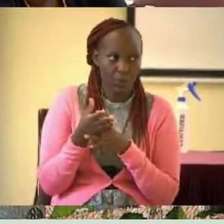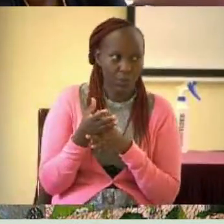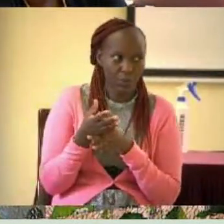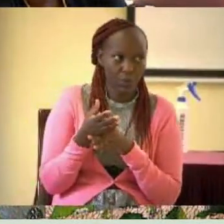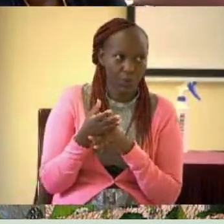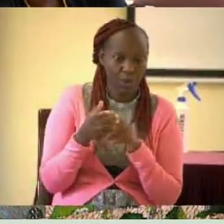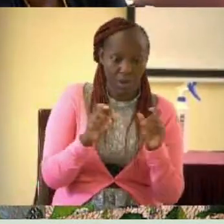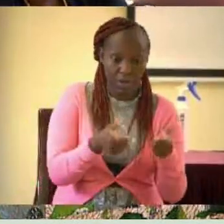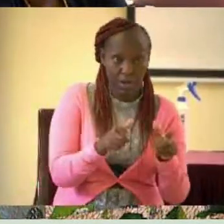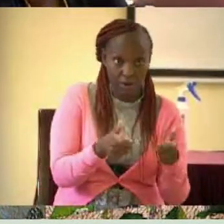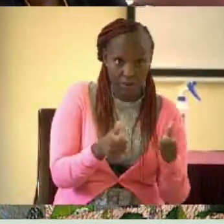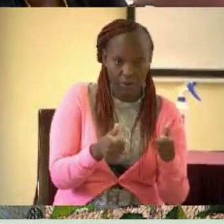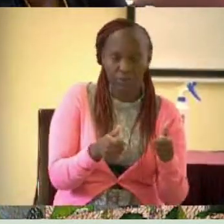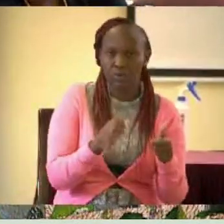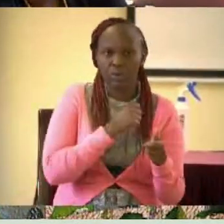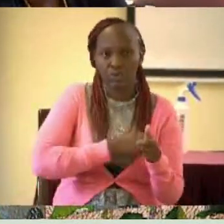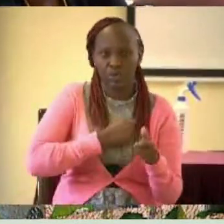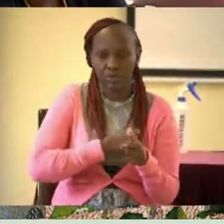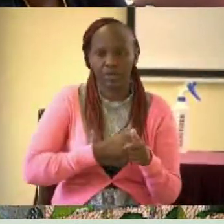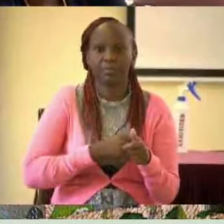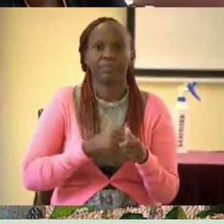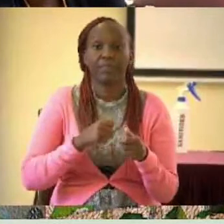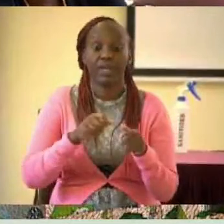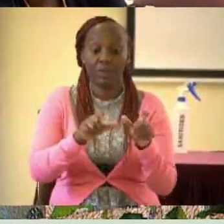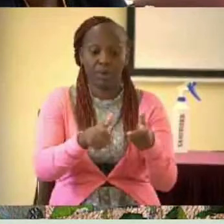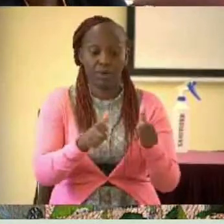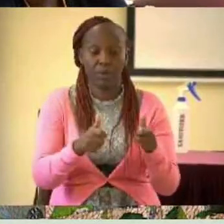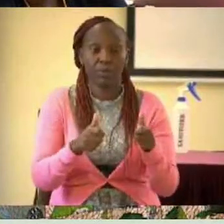Over the radio, we've reached over